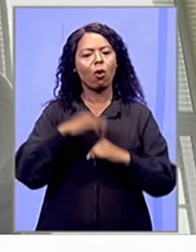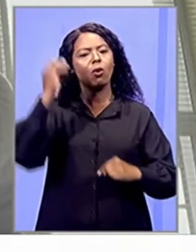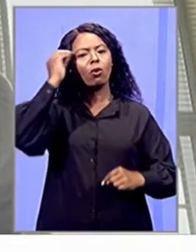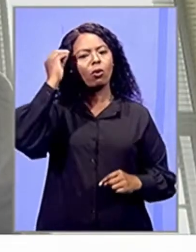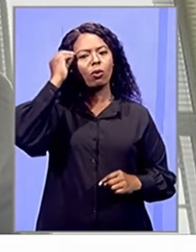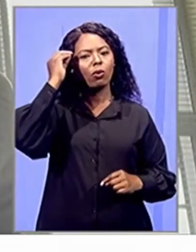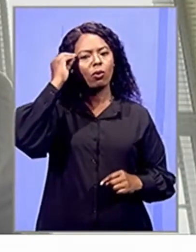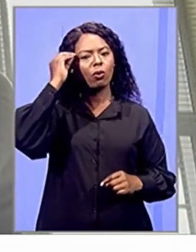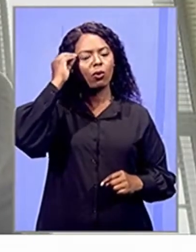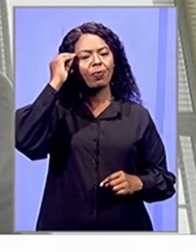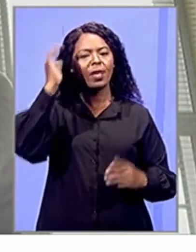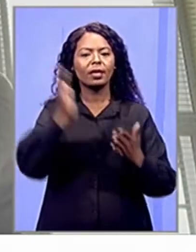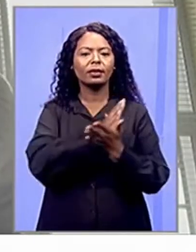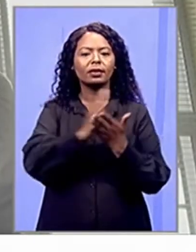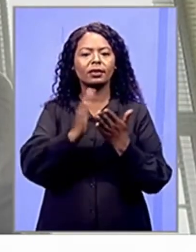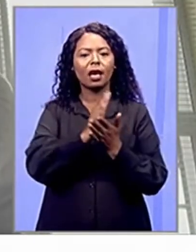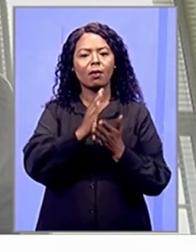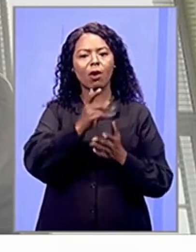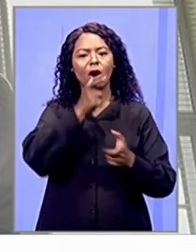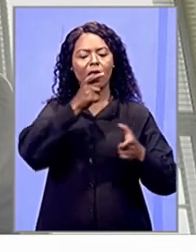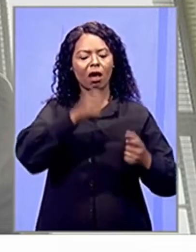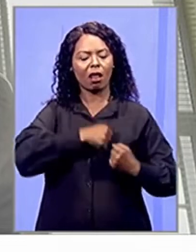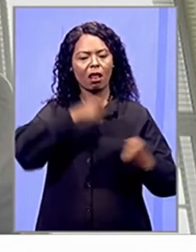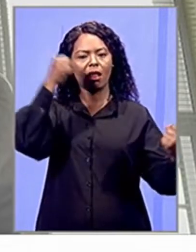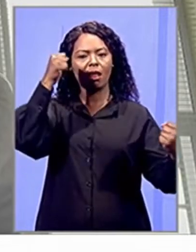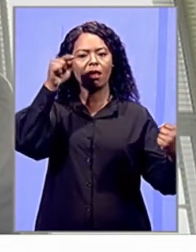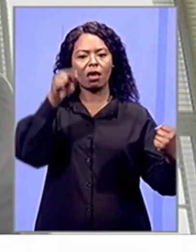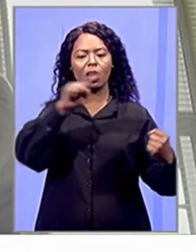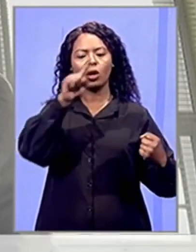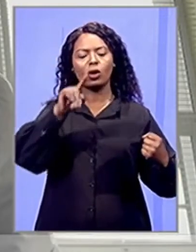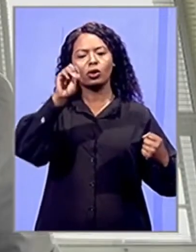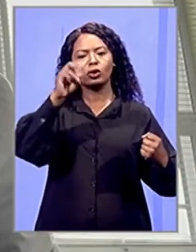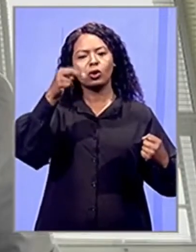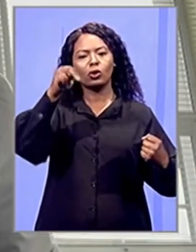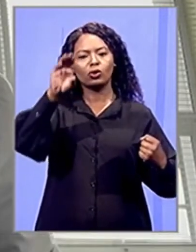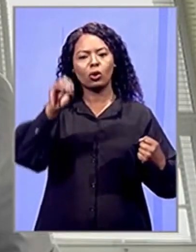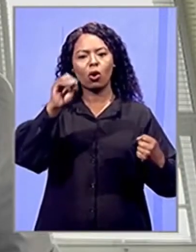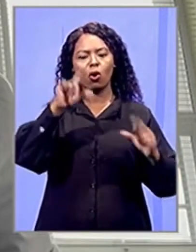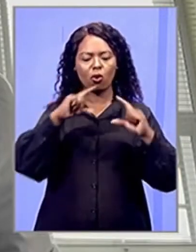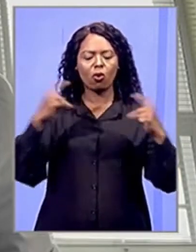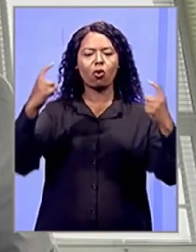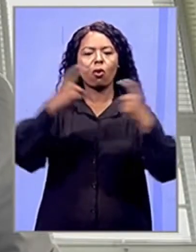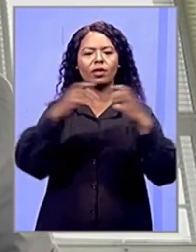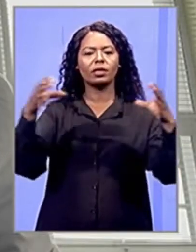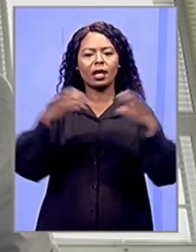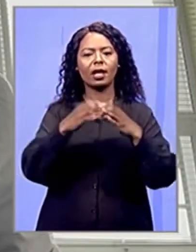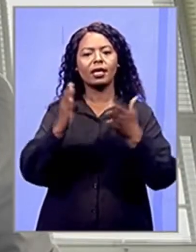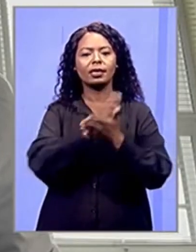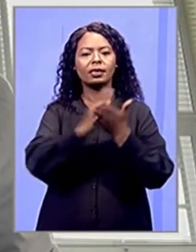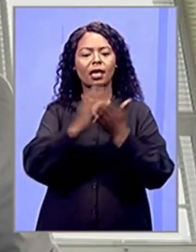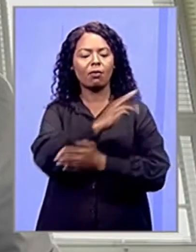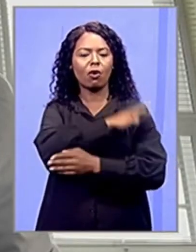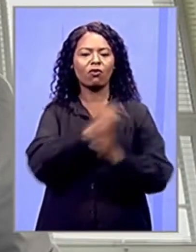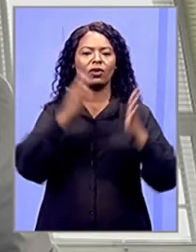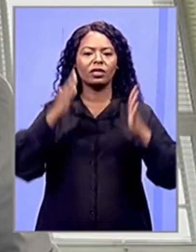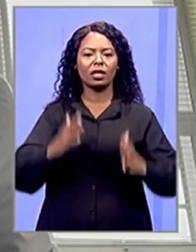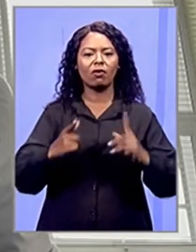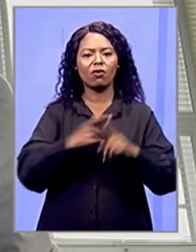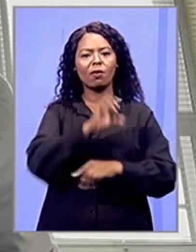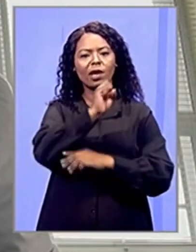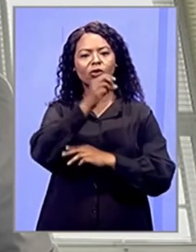of the confessions made in the Zondo Commission by some of the officials of state-owned entities,